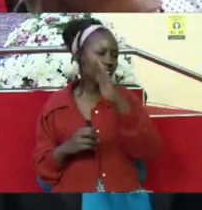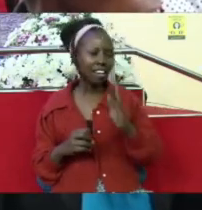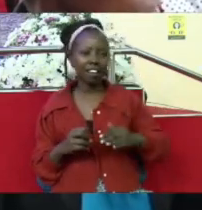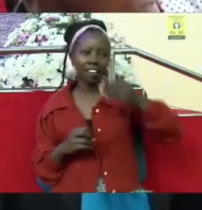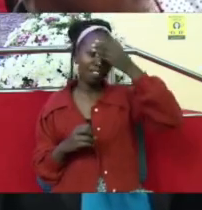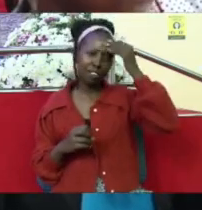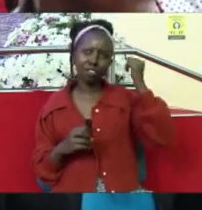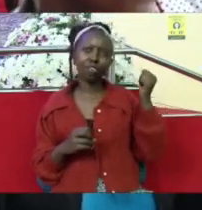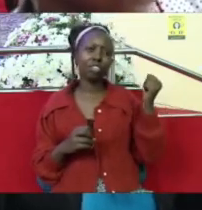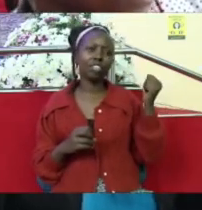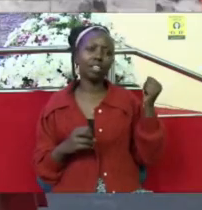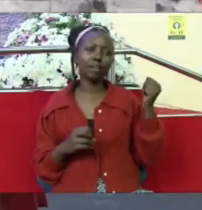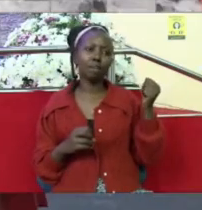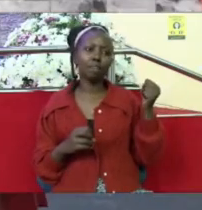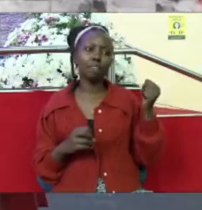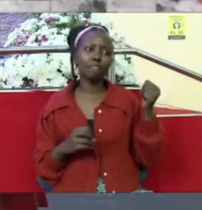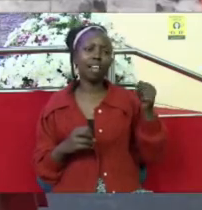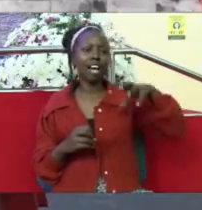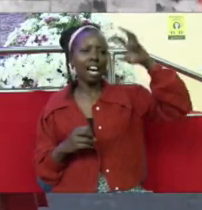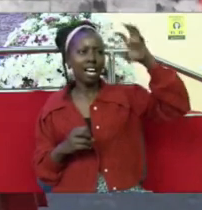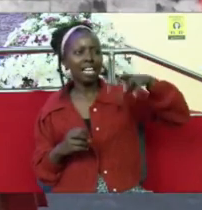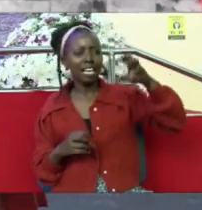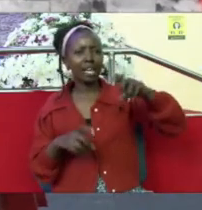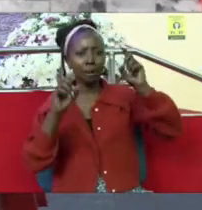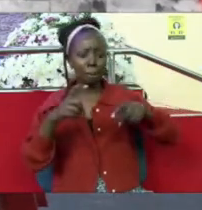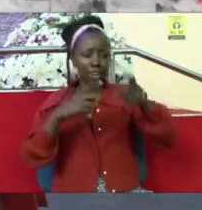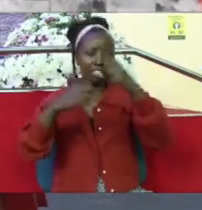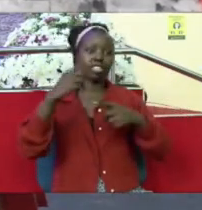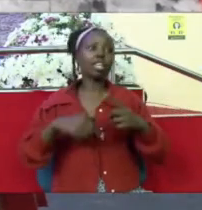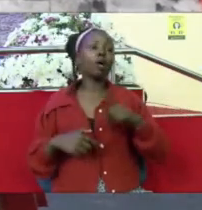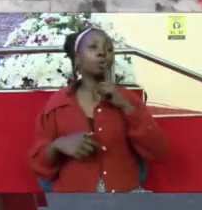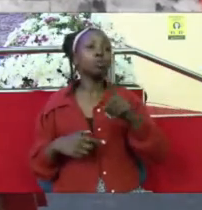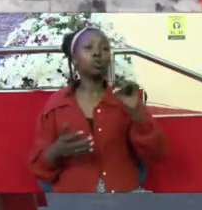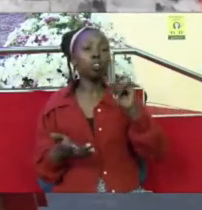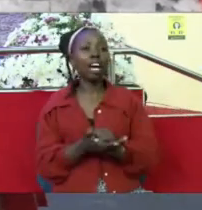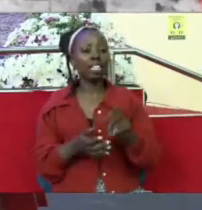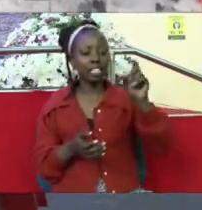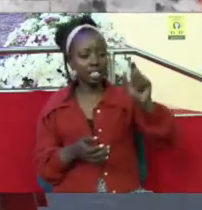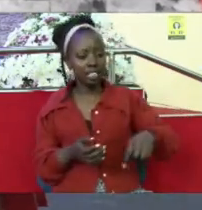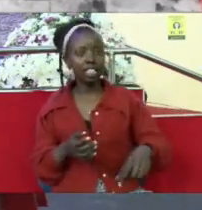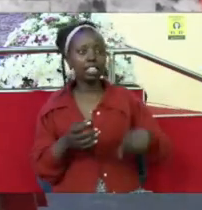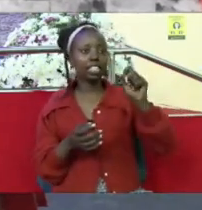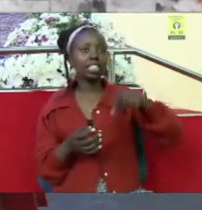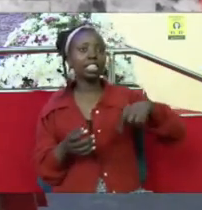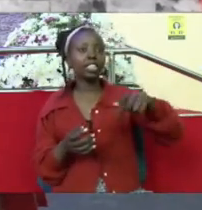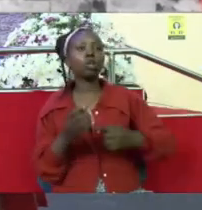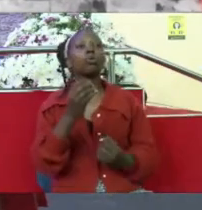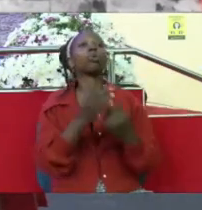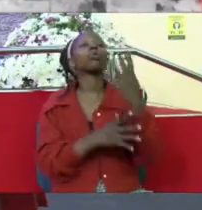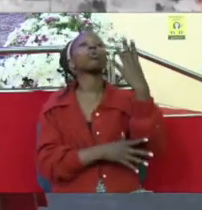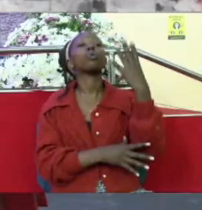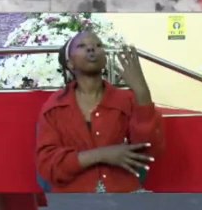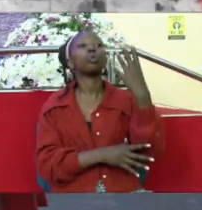takes grain to break under the soil. Ya kwamba ni mbegu itavunjika ndani ya mchanga. For us to have bread. Ili